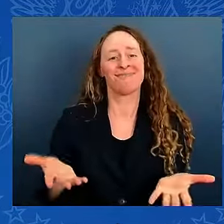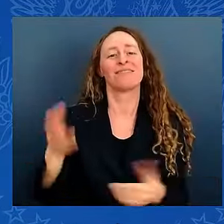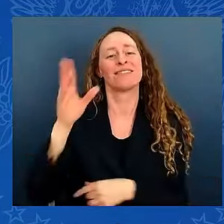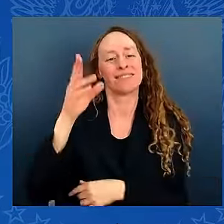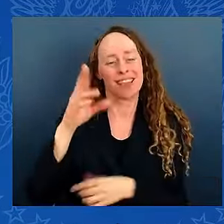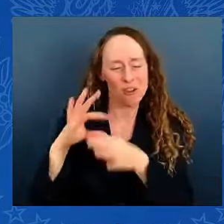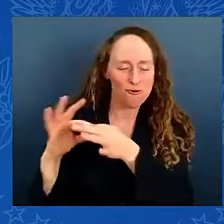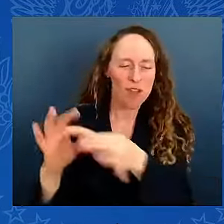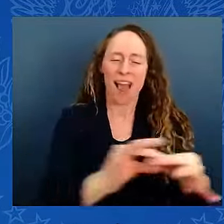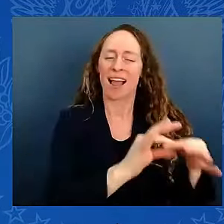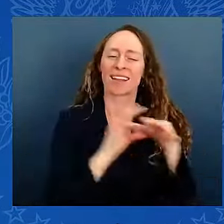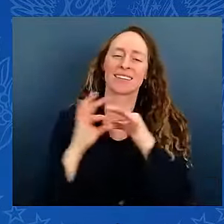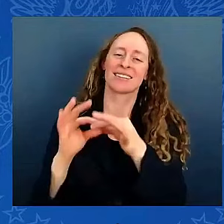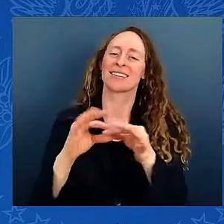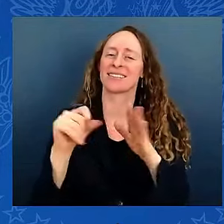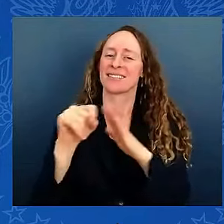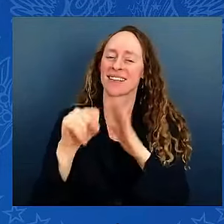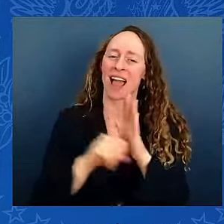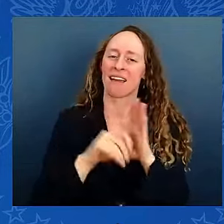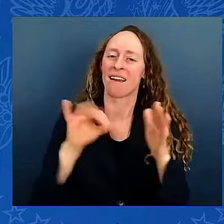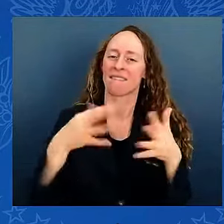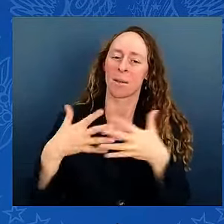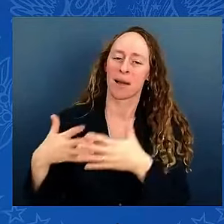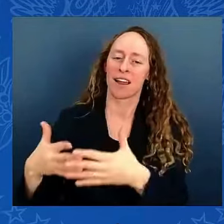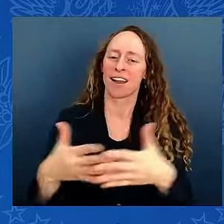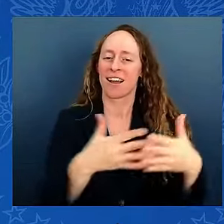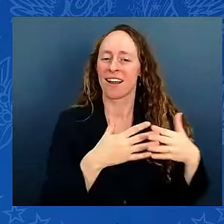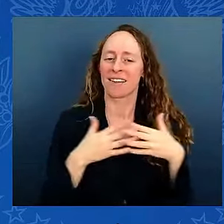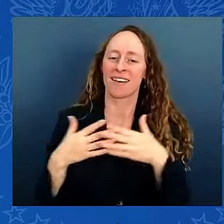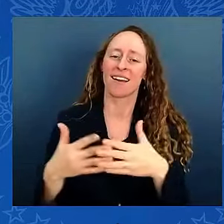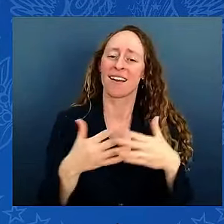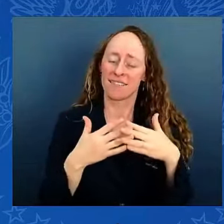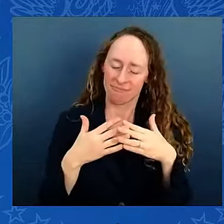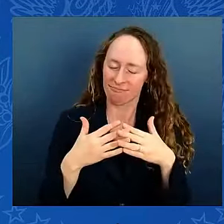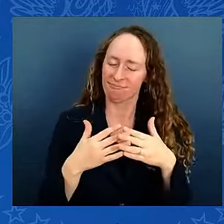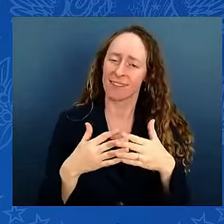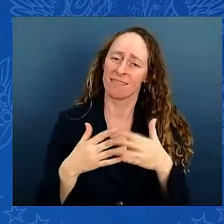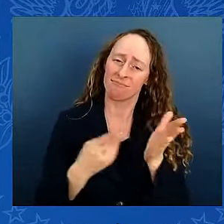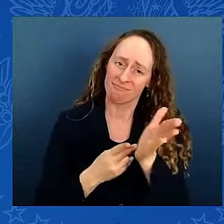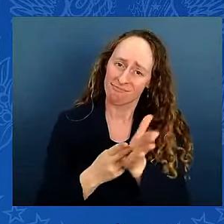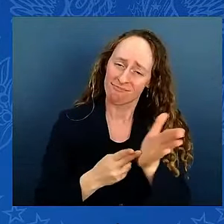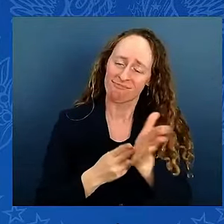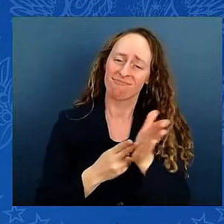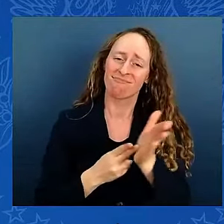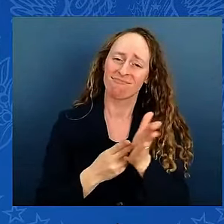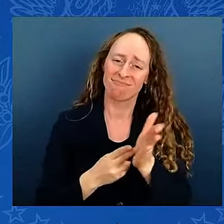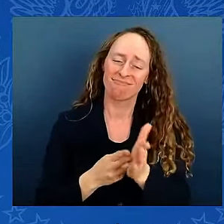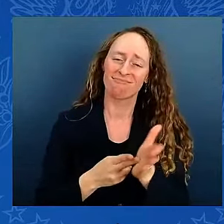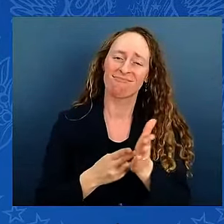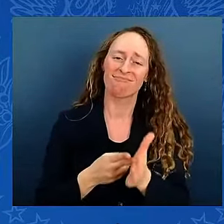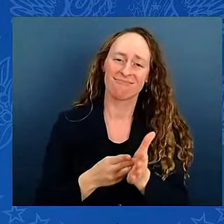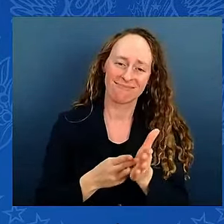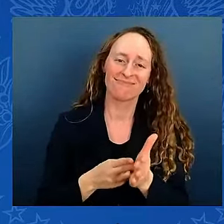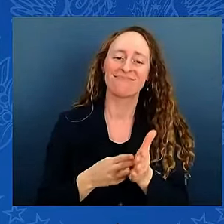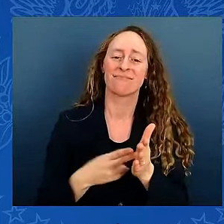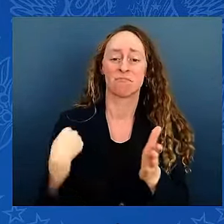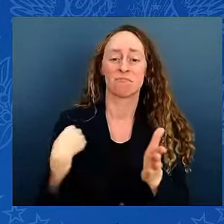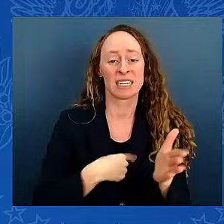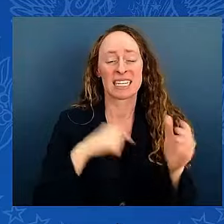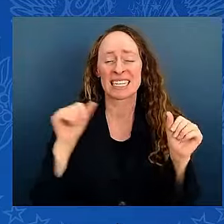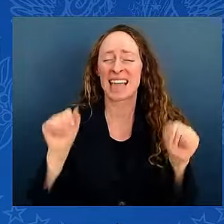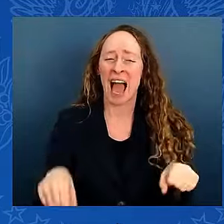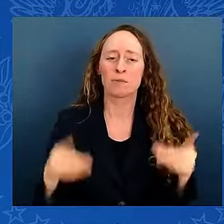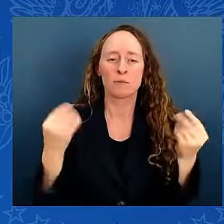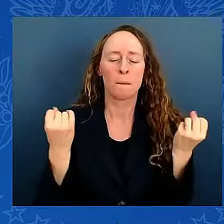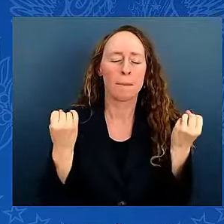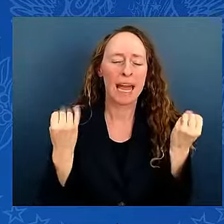And I mean this from the bottom of my heart. There's nothing we can't do when we do it together. Nothing. God bless you all.